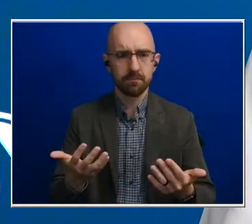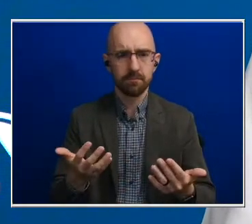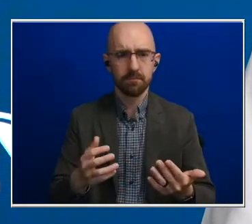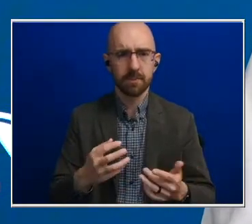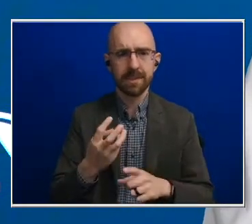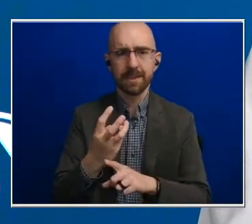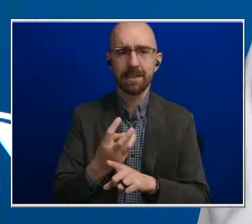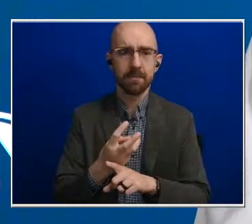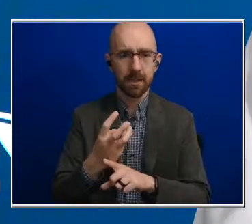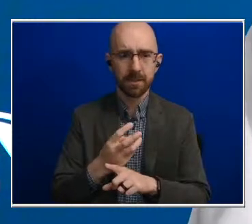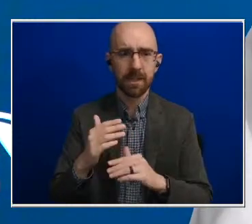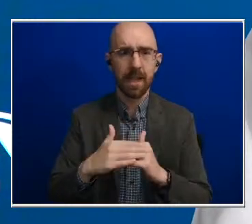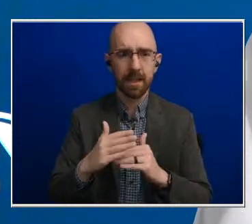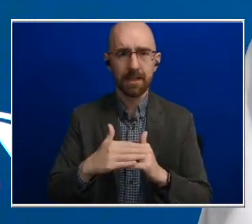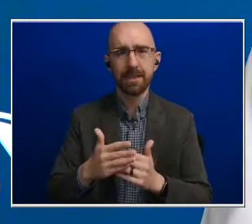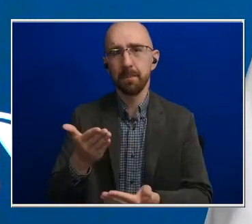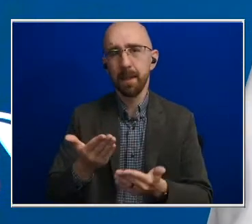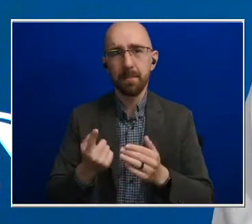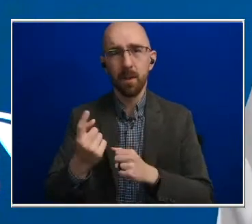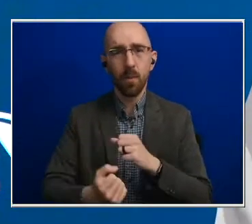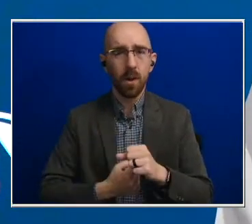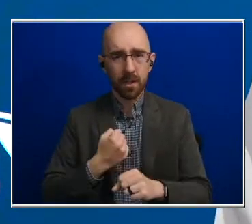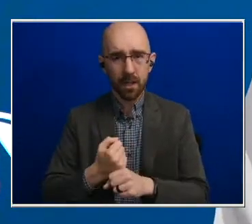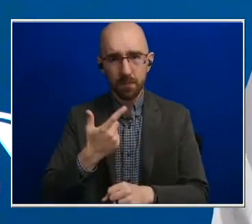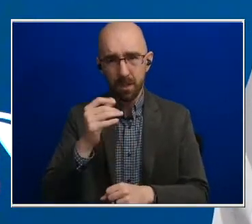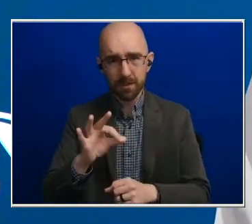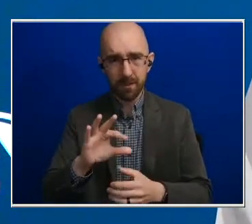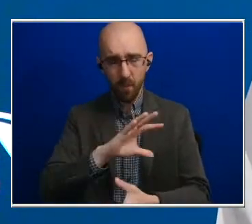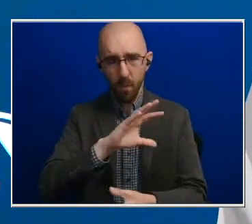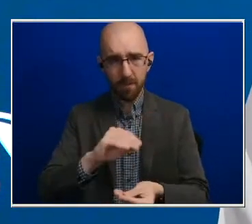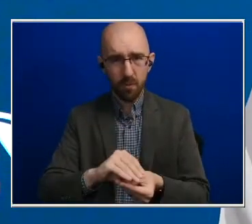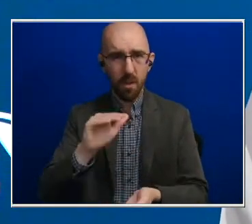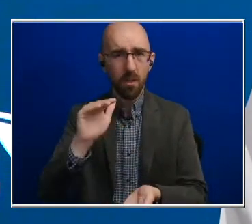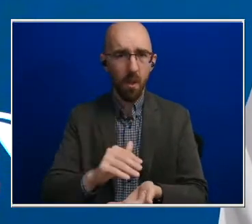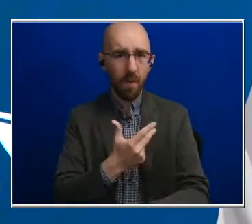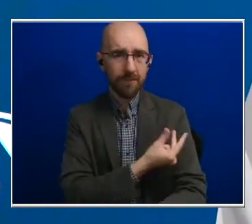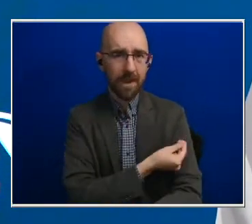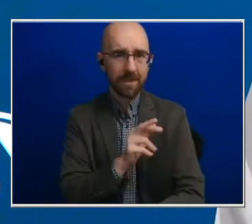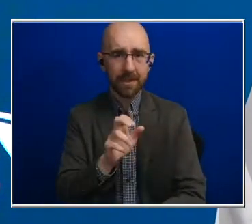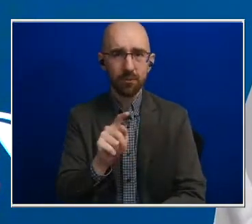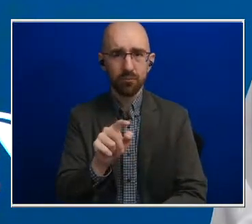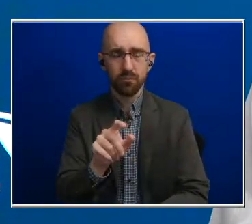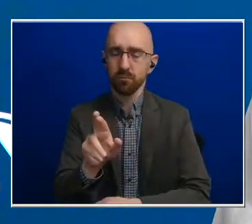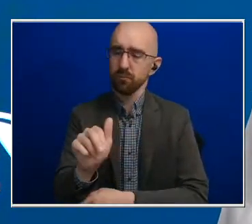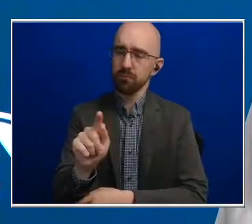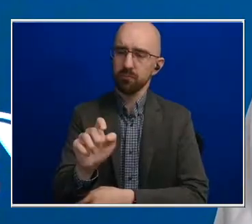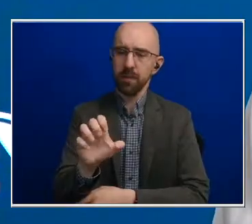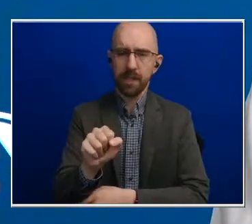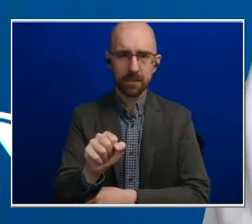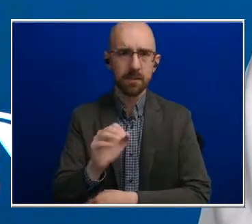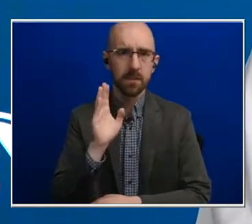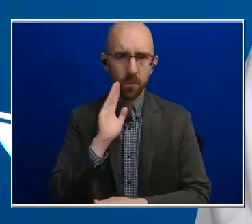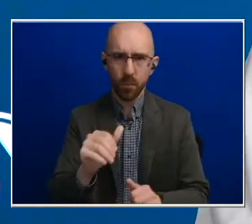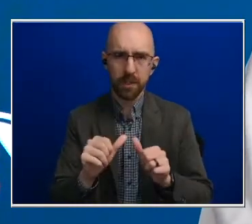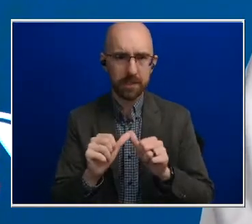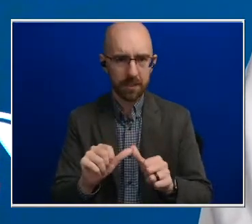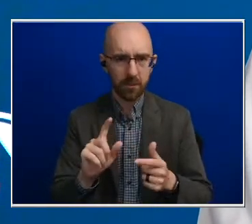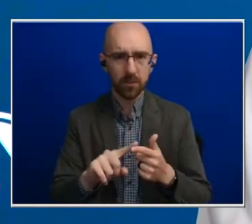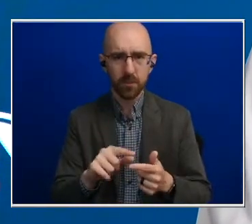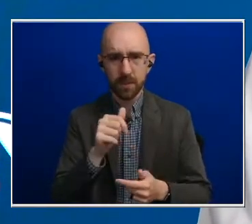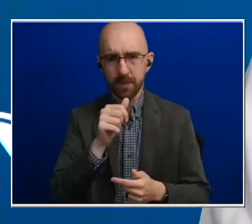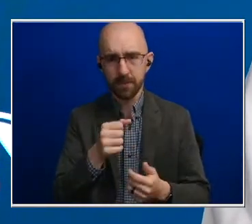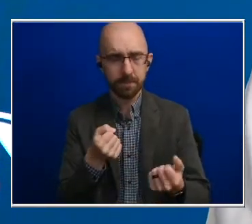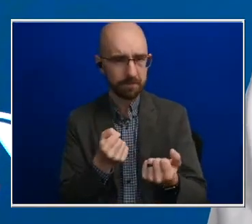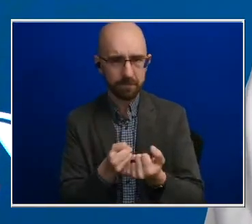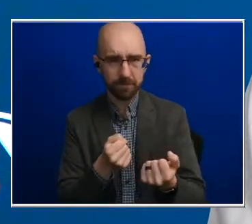least, maybe a year, because of the overall low vaccine rates. I think we will continue to endorse everybody getting